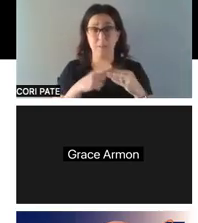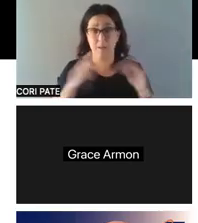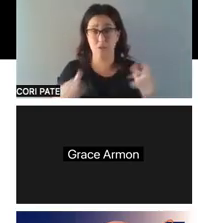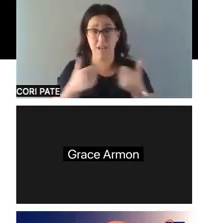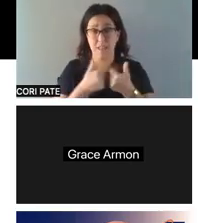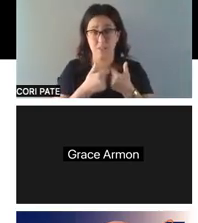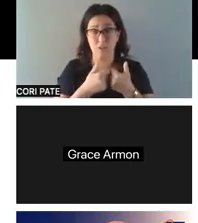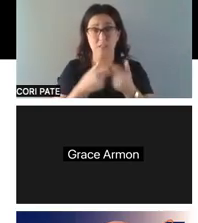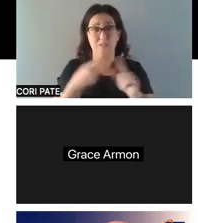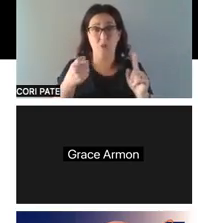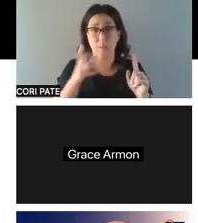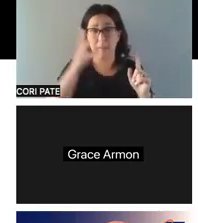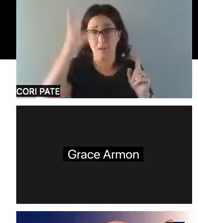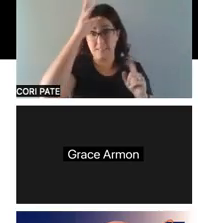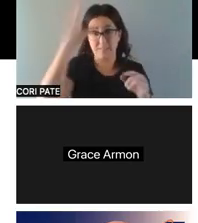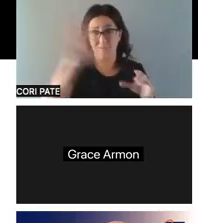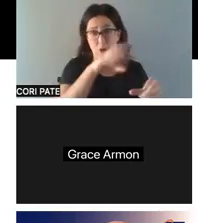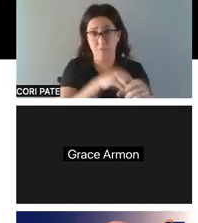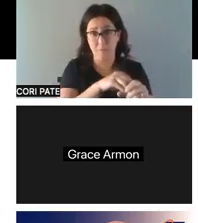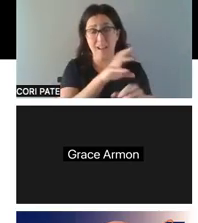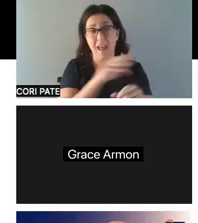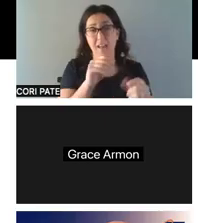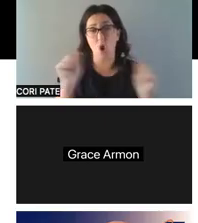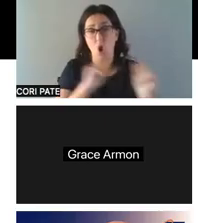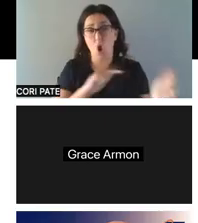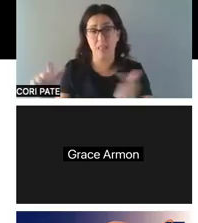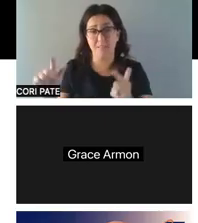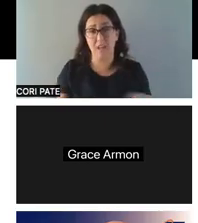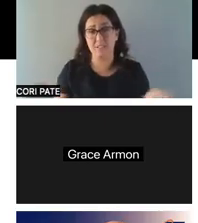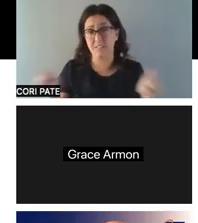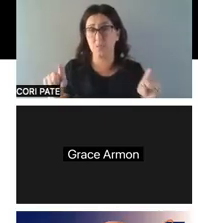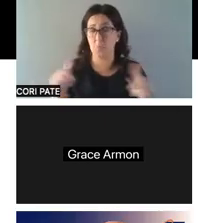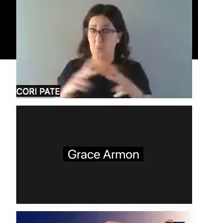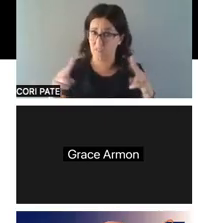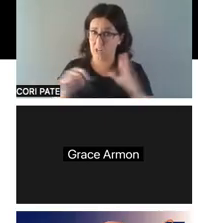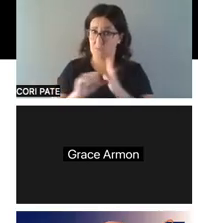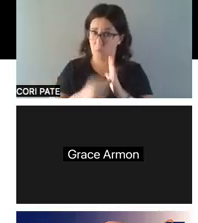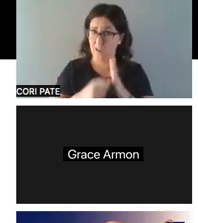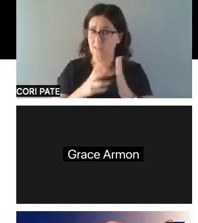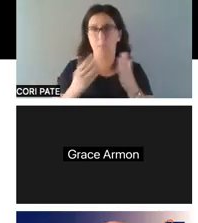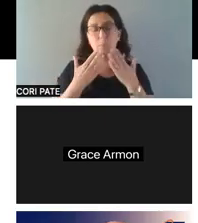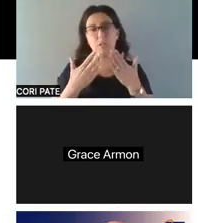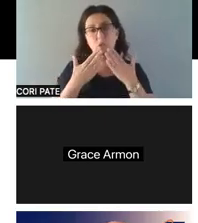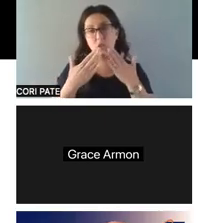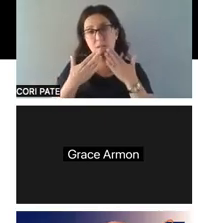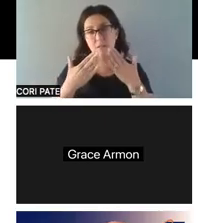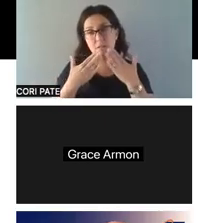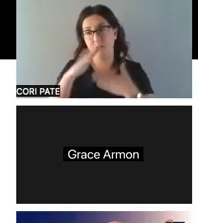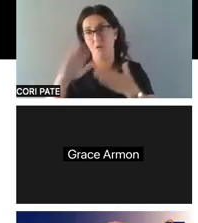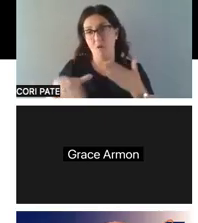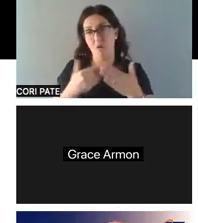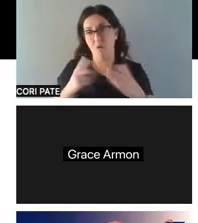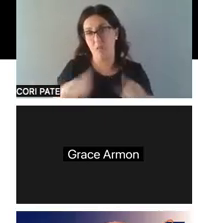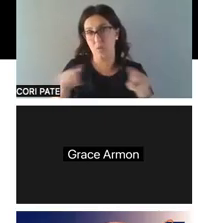parents' involvement, and all of us were very impressed and appreciative of those who you